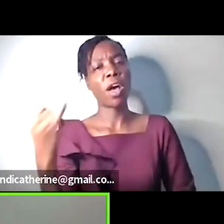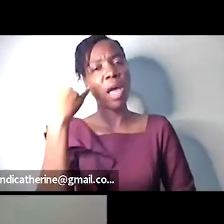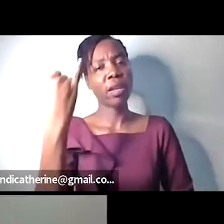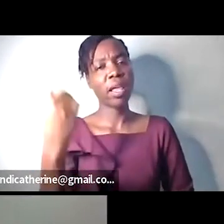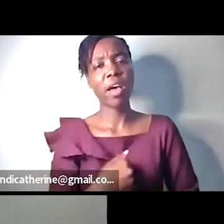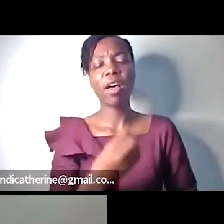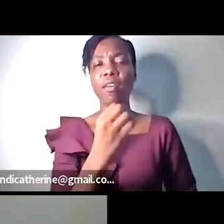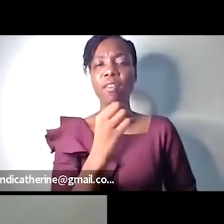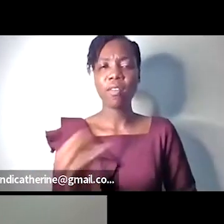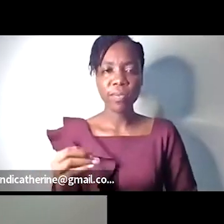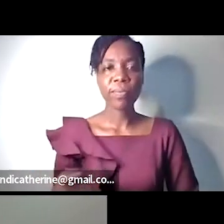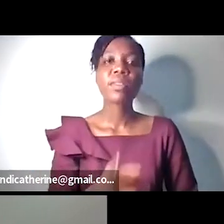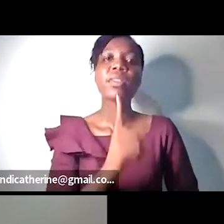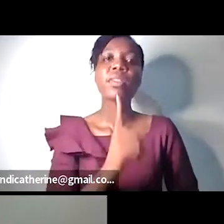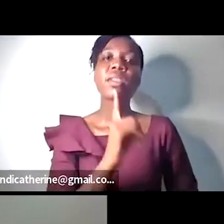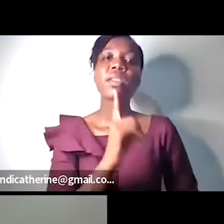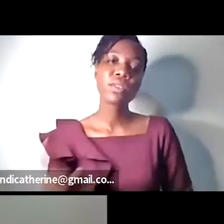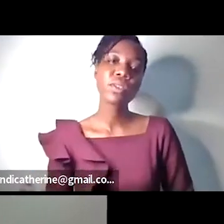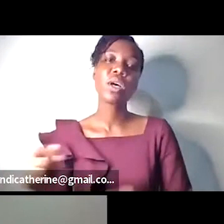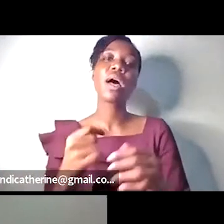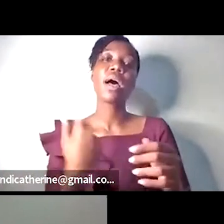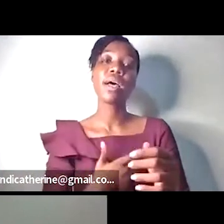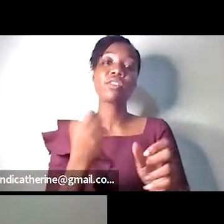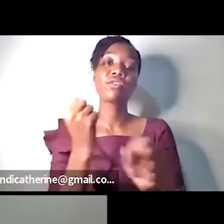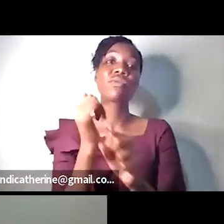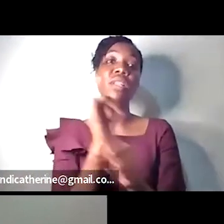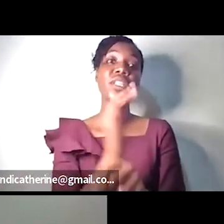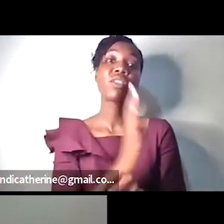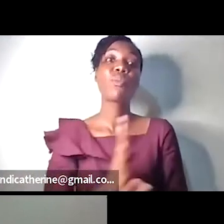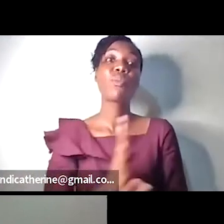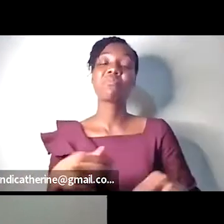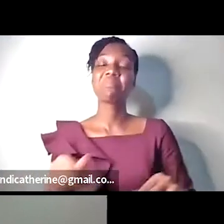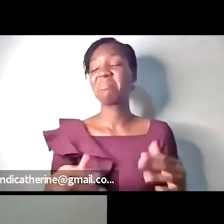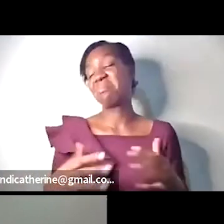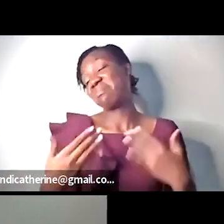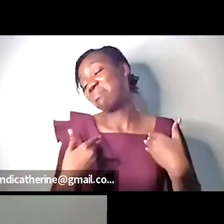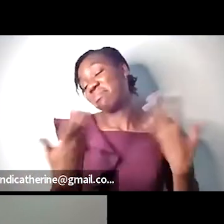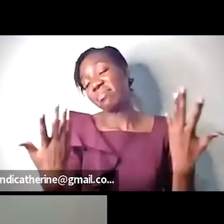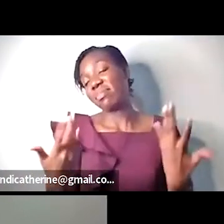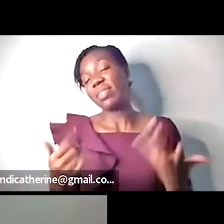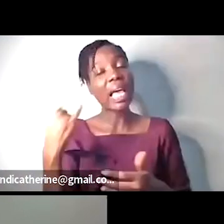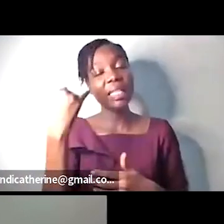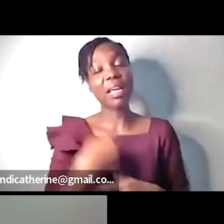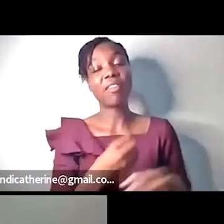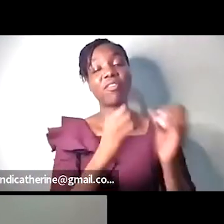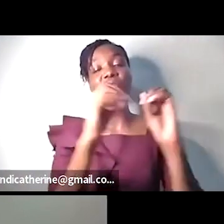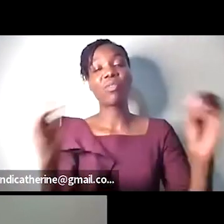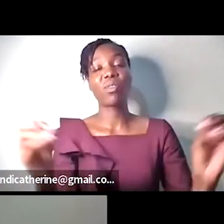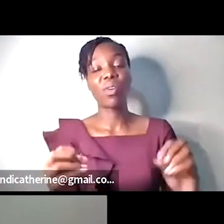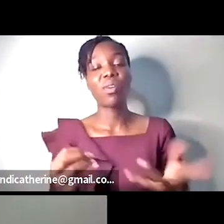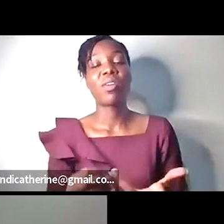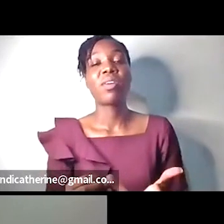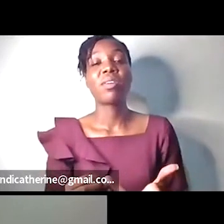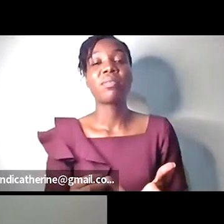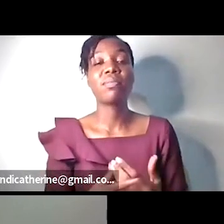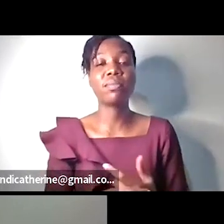opinion. That is what we are told that we do in the boardroom. Like, sina maoni, you know, when you're in a meeting and you have nothing to say, you just say, sina maoni, I don't have an